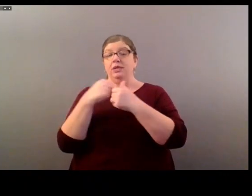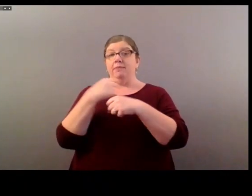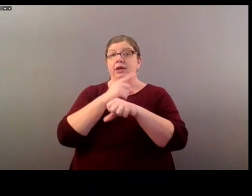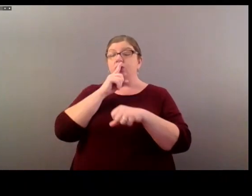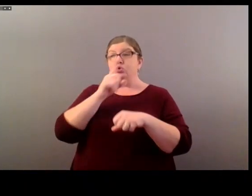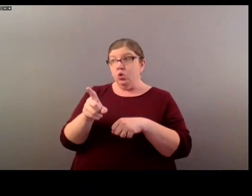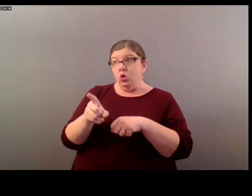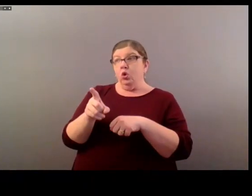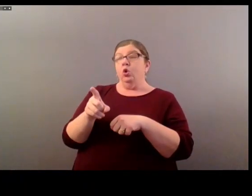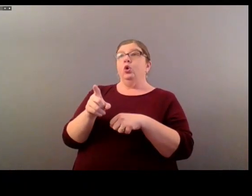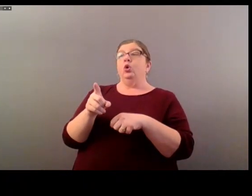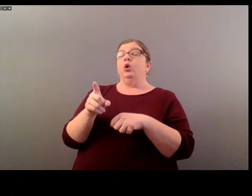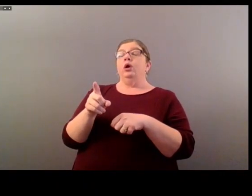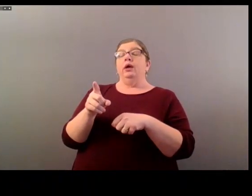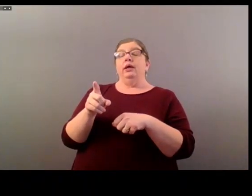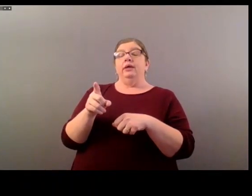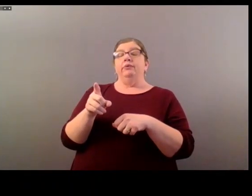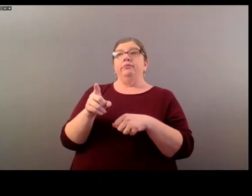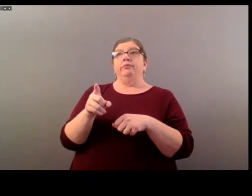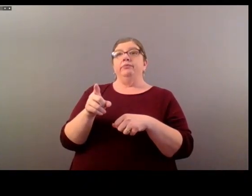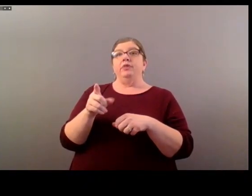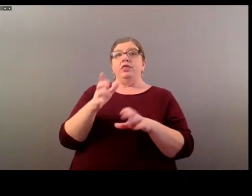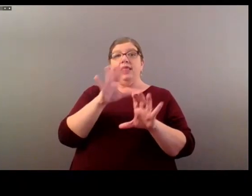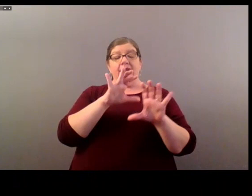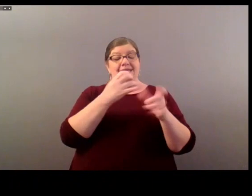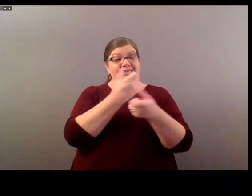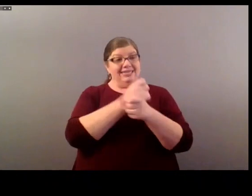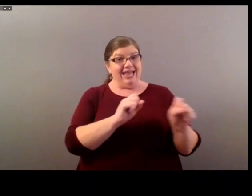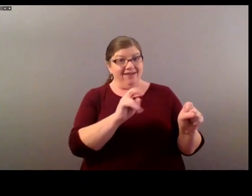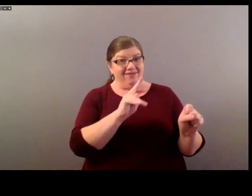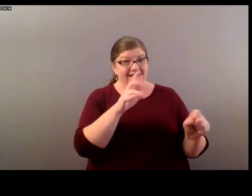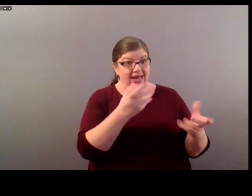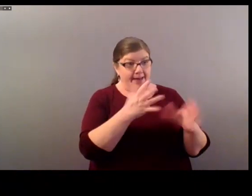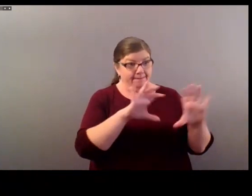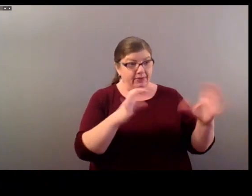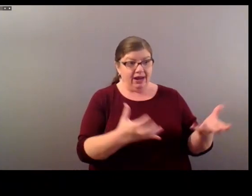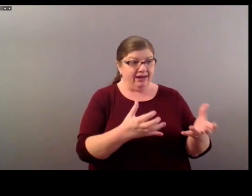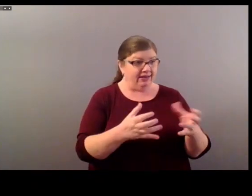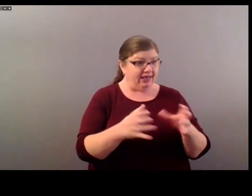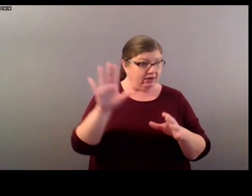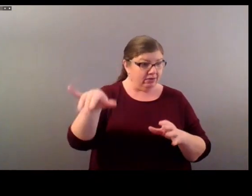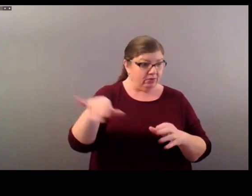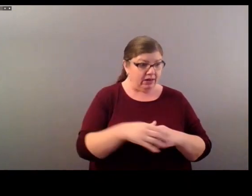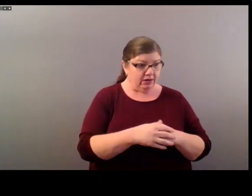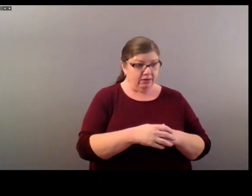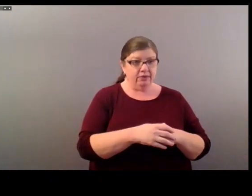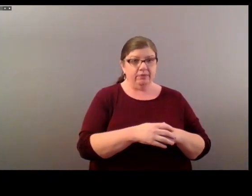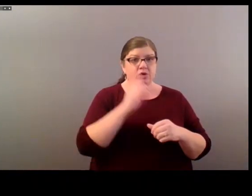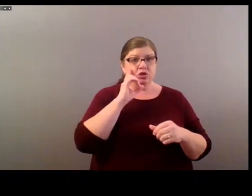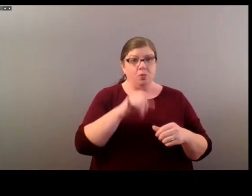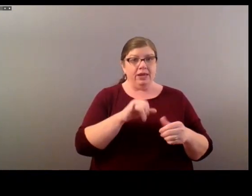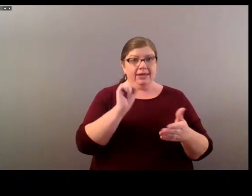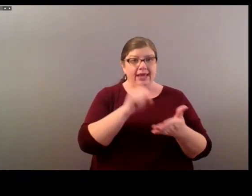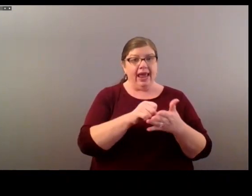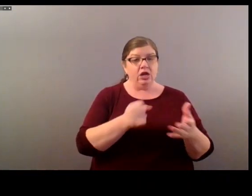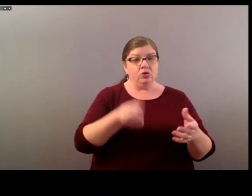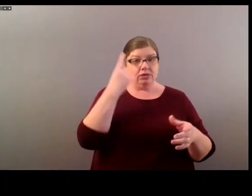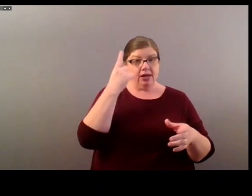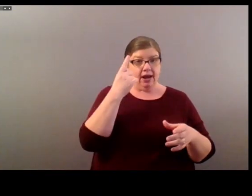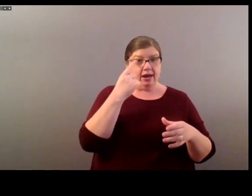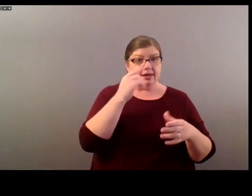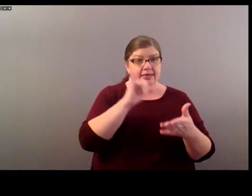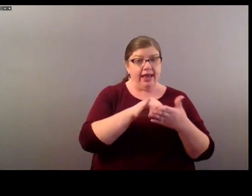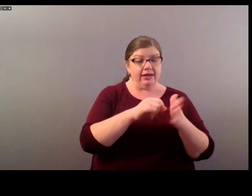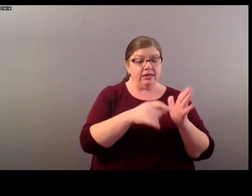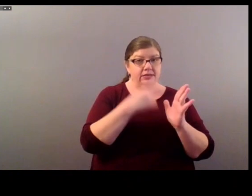the safety net population is served through vaccinations. So we understand that